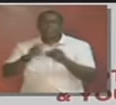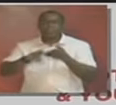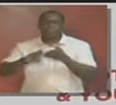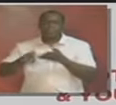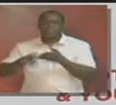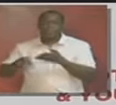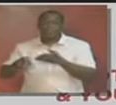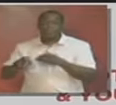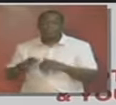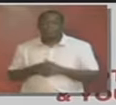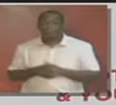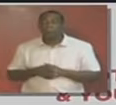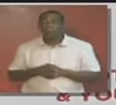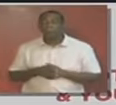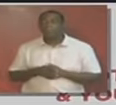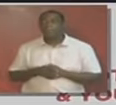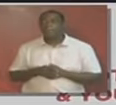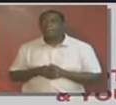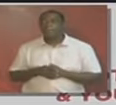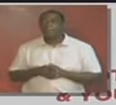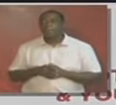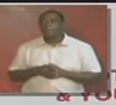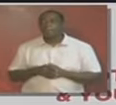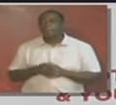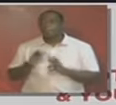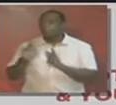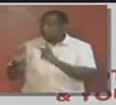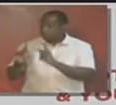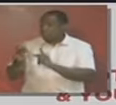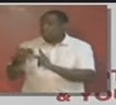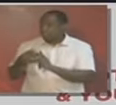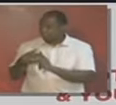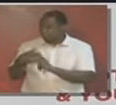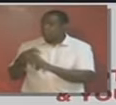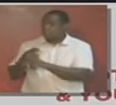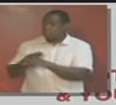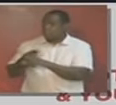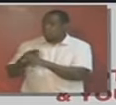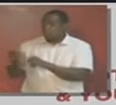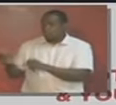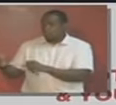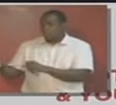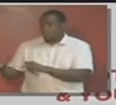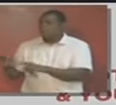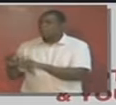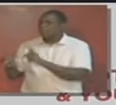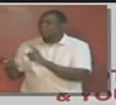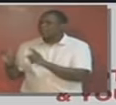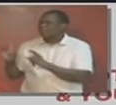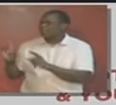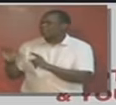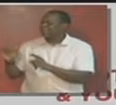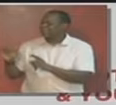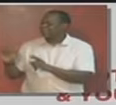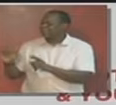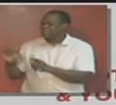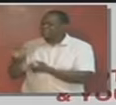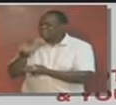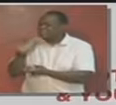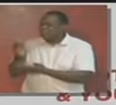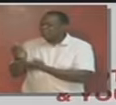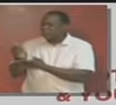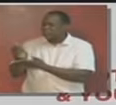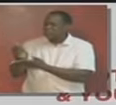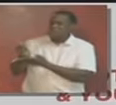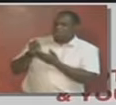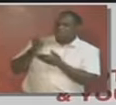we can replace any of what we're doing right now with that K9 unit. More research would be needed. So while I'm not discarding the